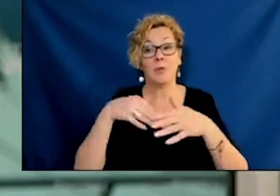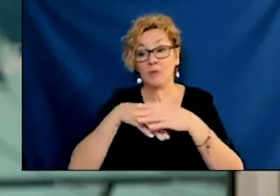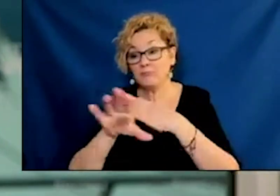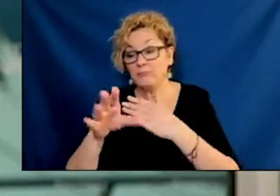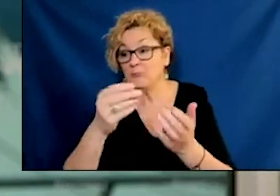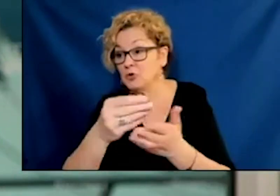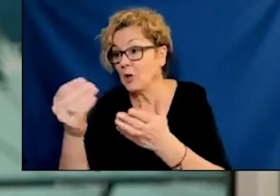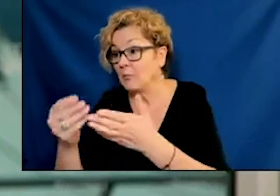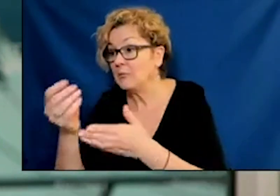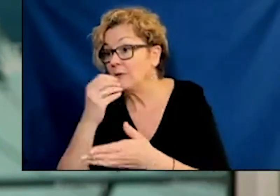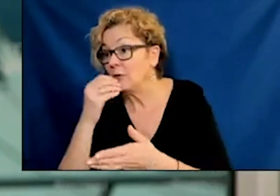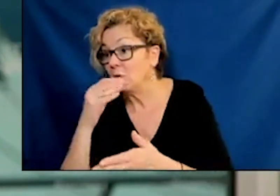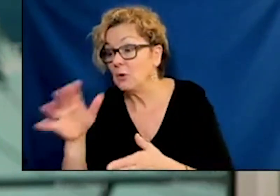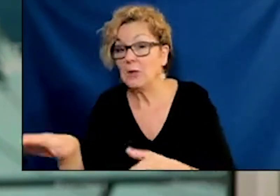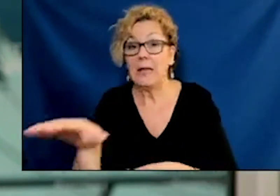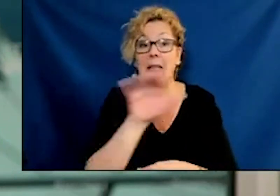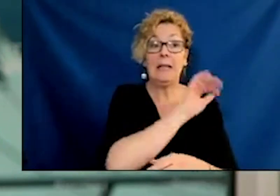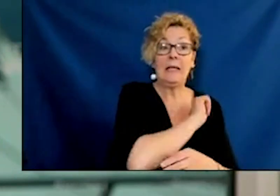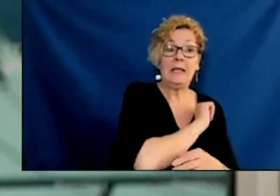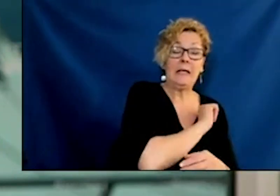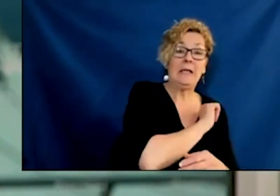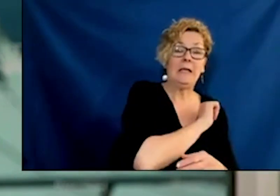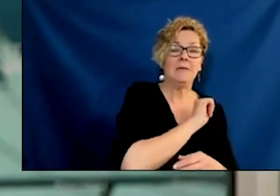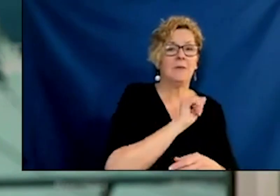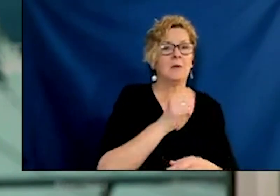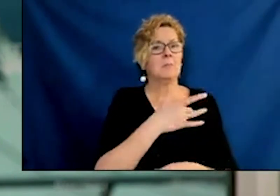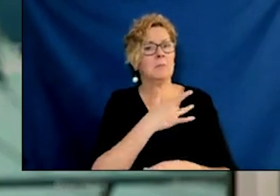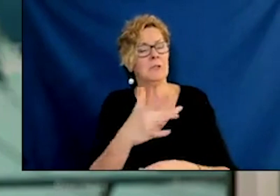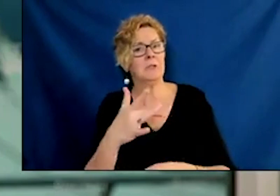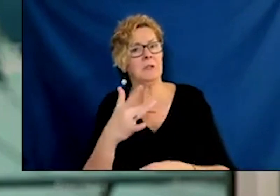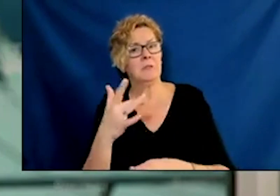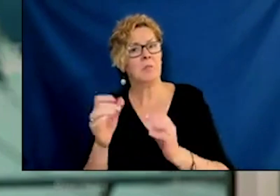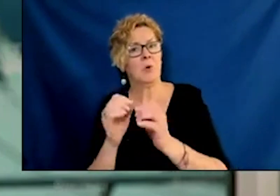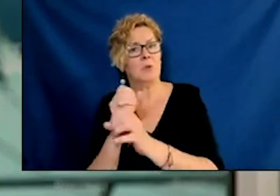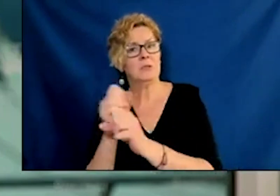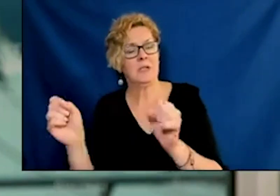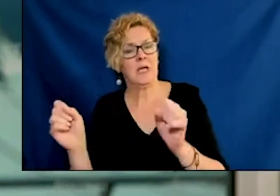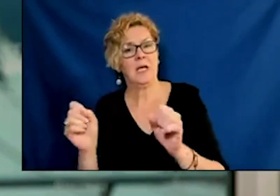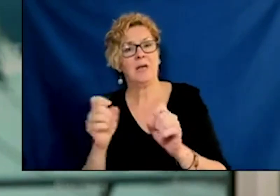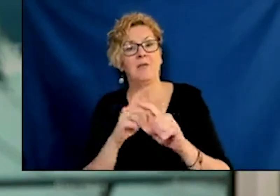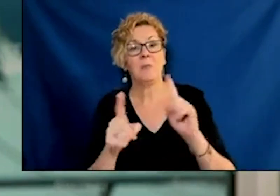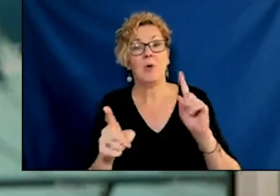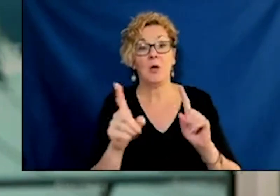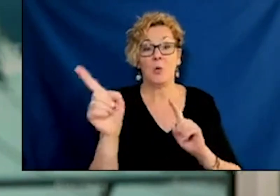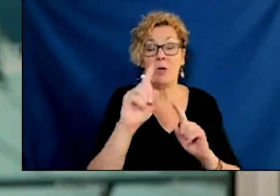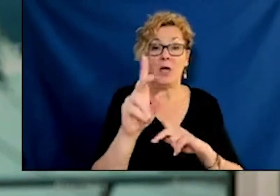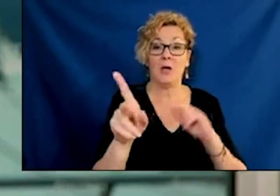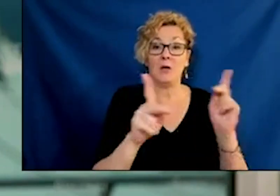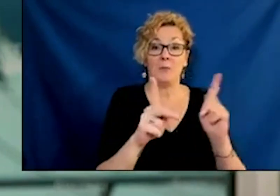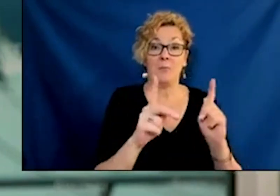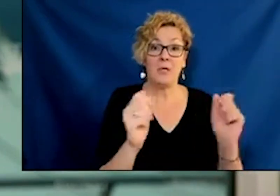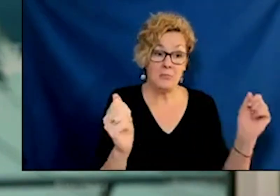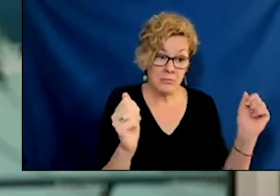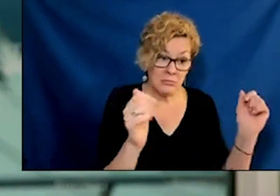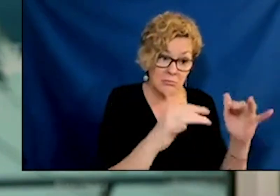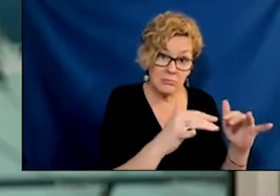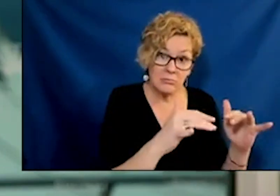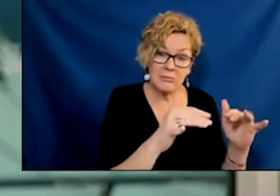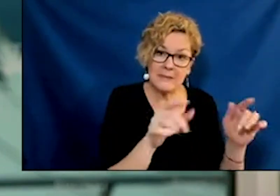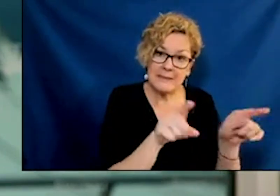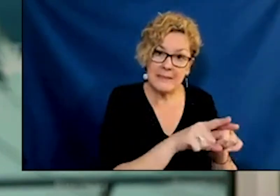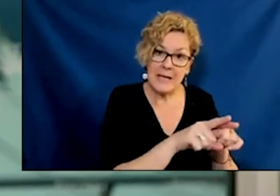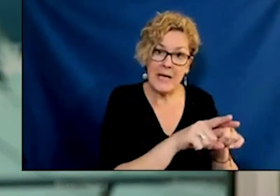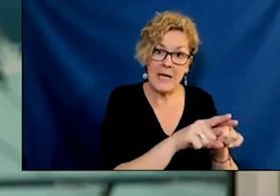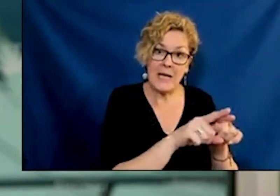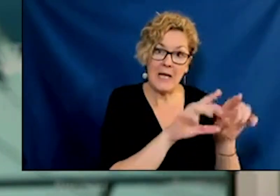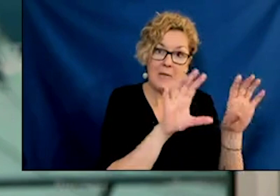having breaks together. Those, unfortunately, are situations where the virus can transmit more easily. Do you